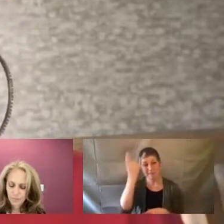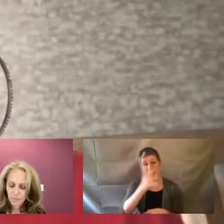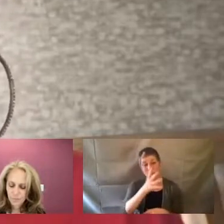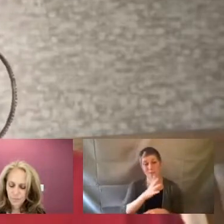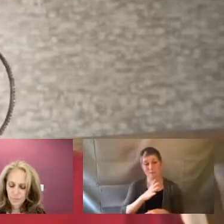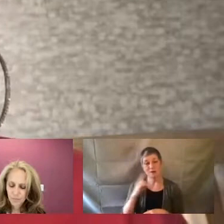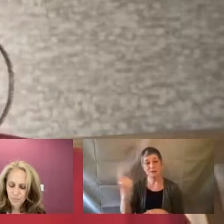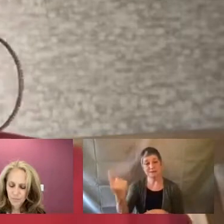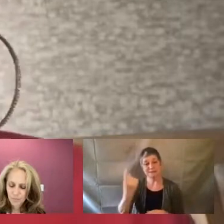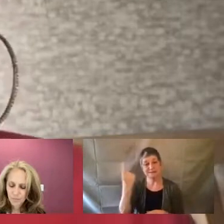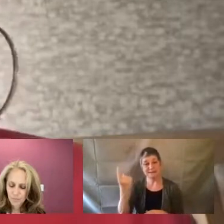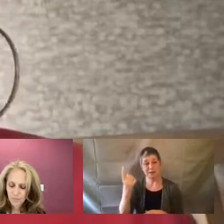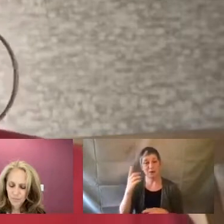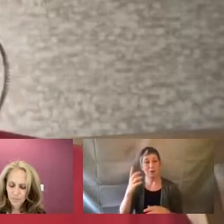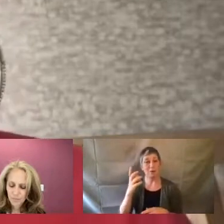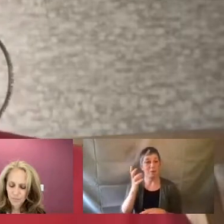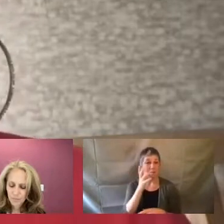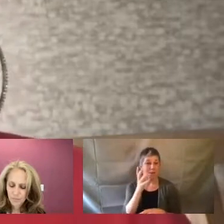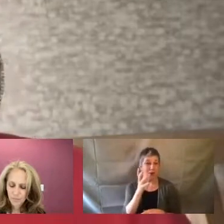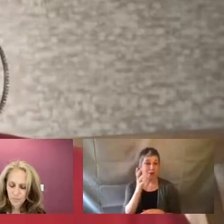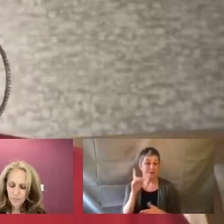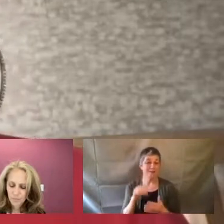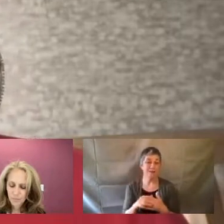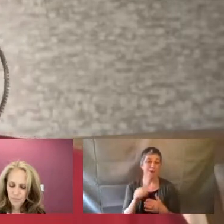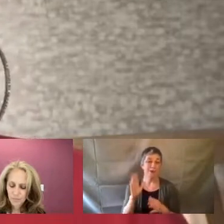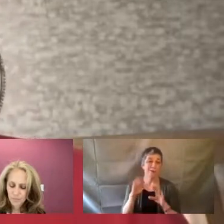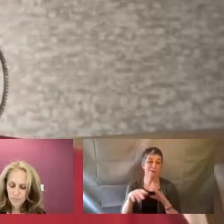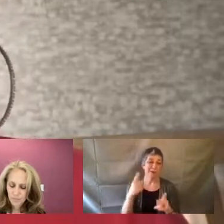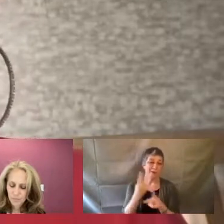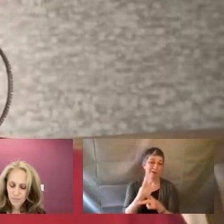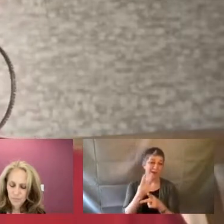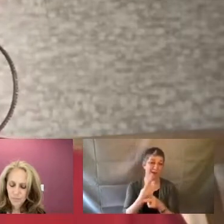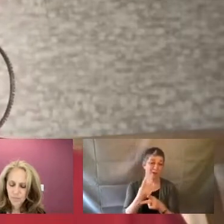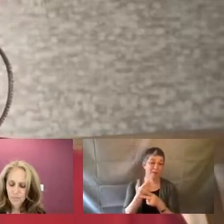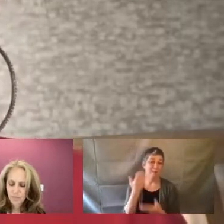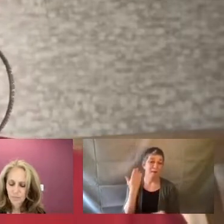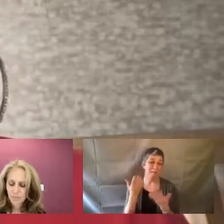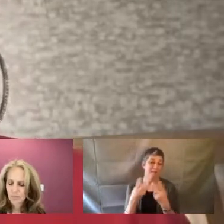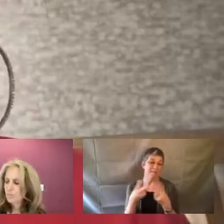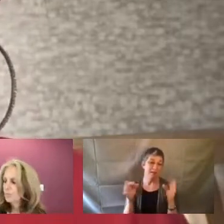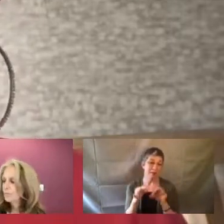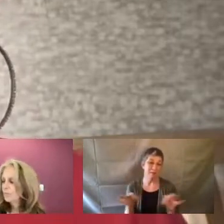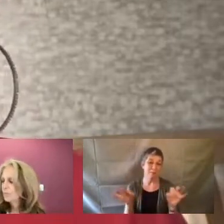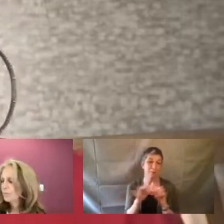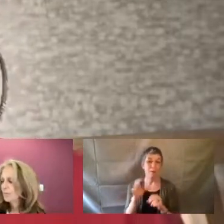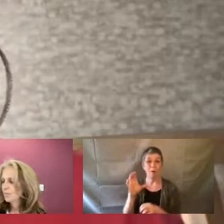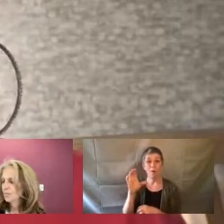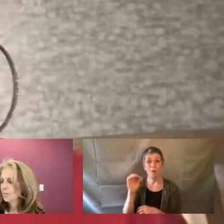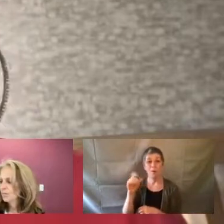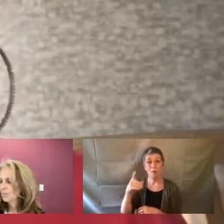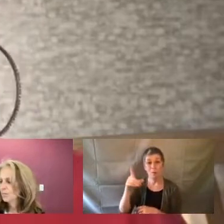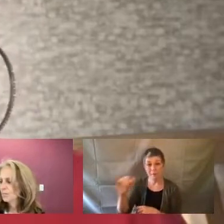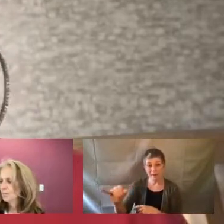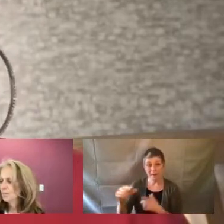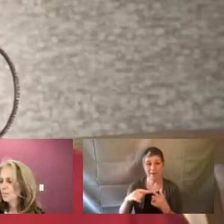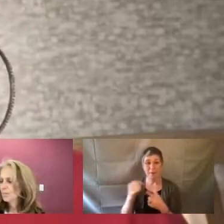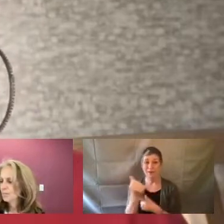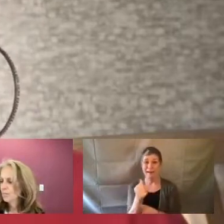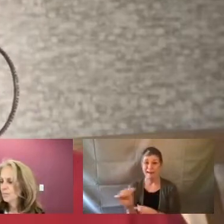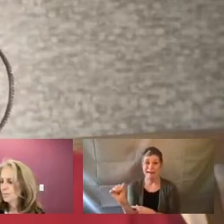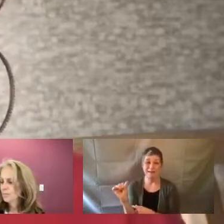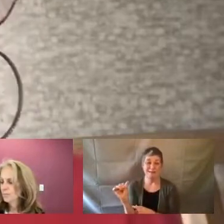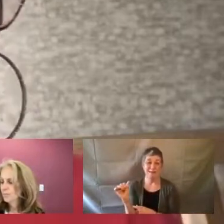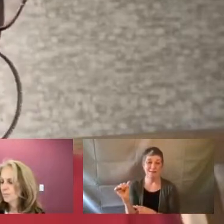parents, so childcare might be something important to them, or a copay or anything,